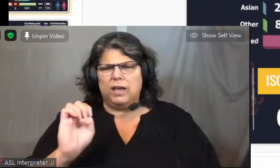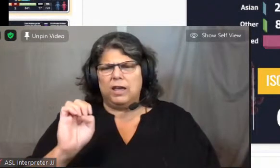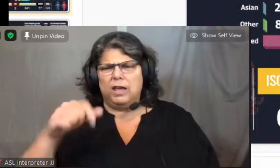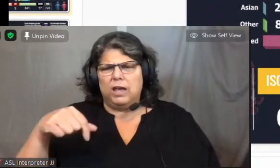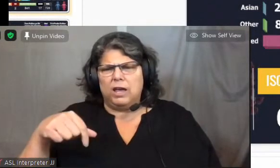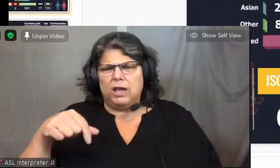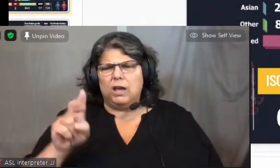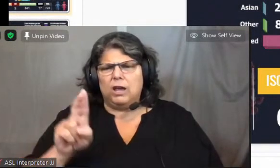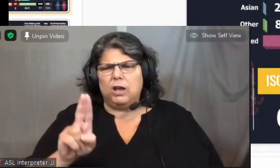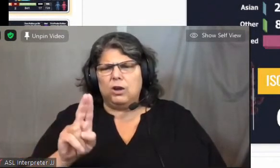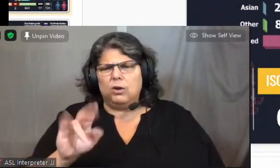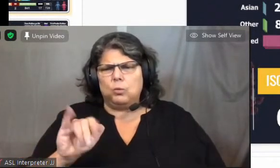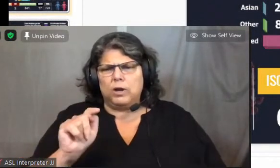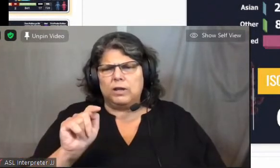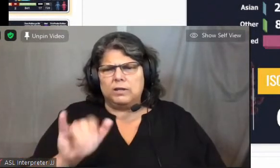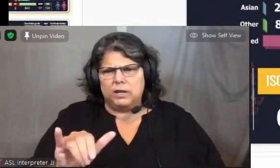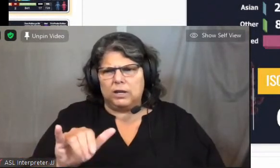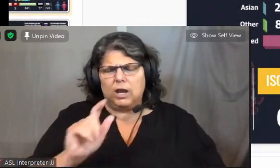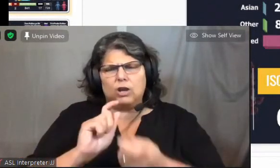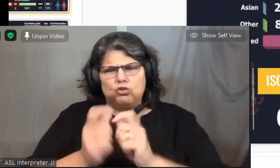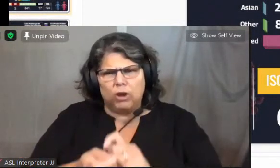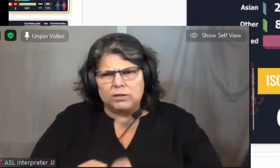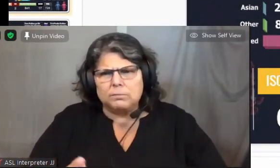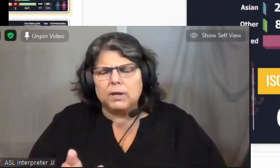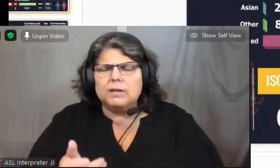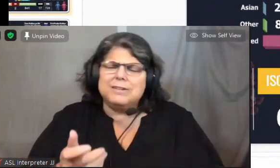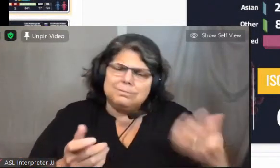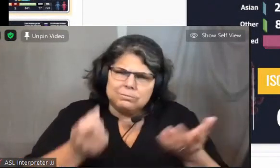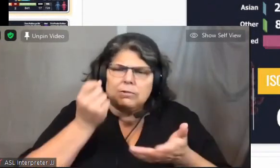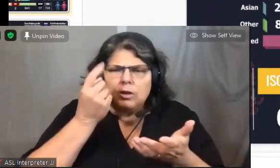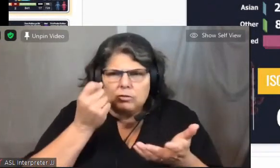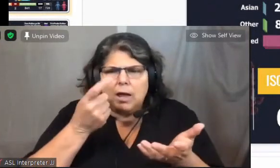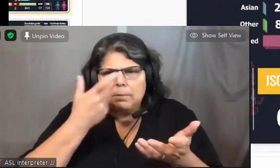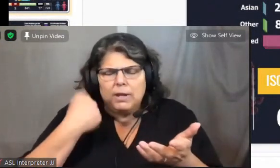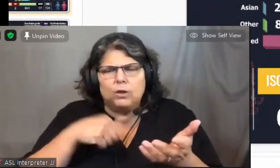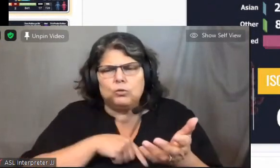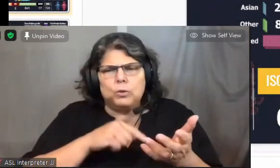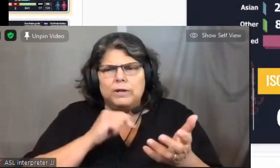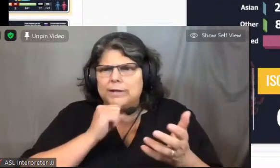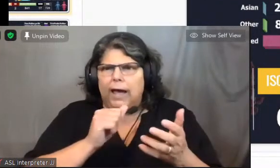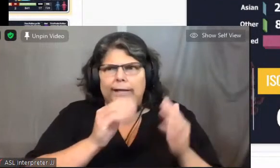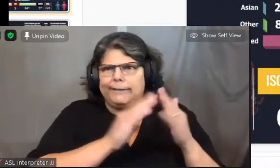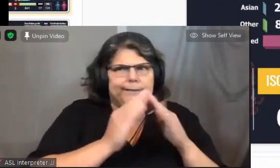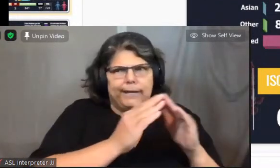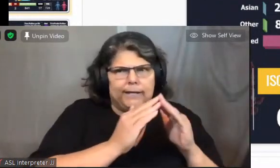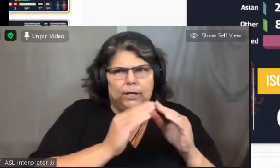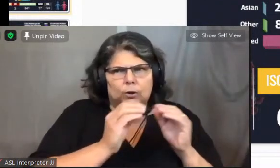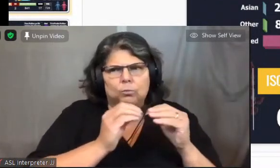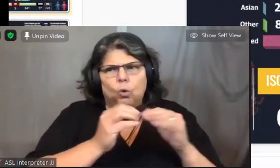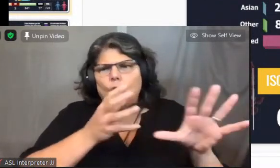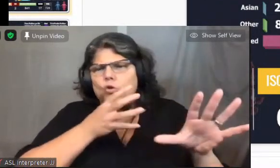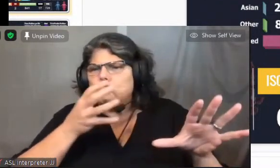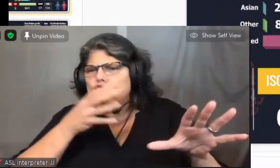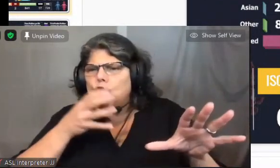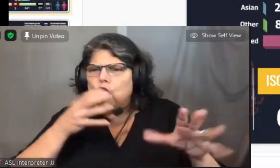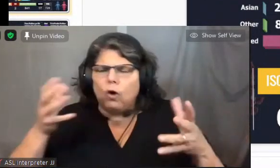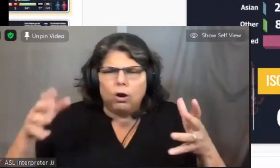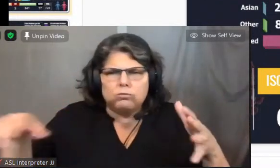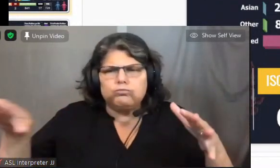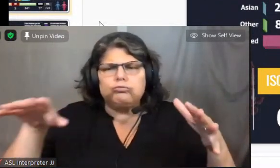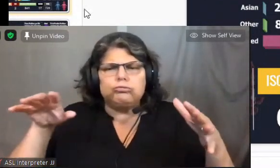involve things like the fact that we are rural, and there's the conference that CEO Angelo